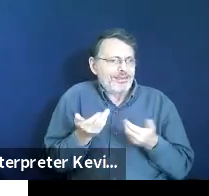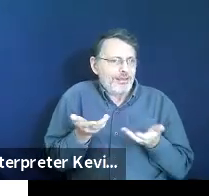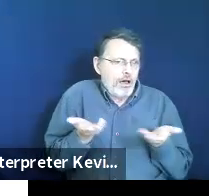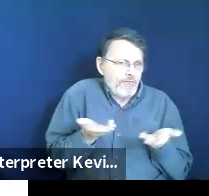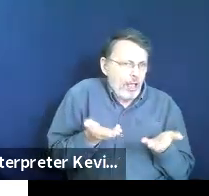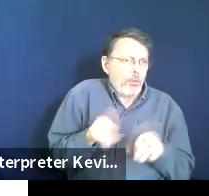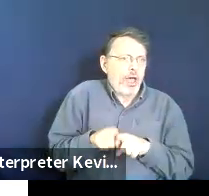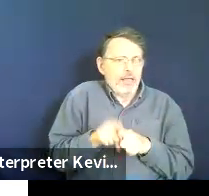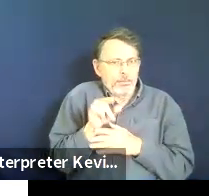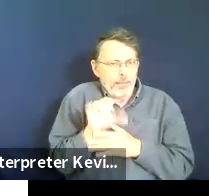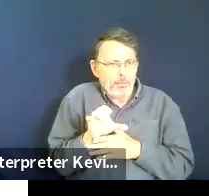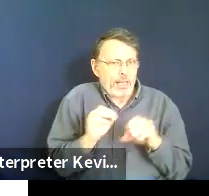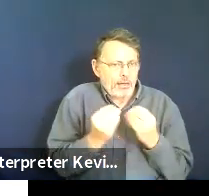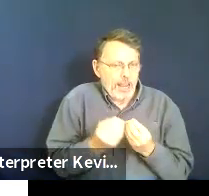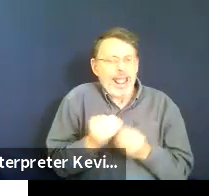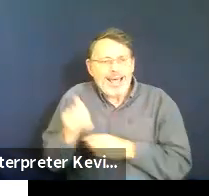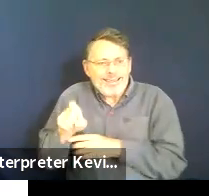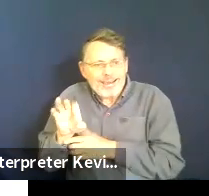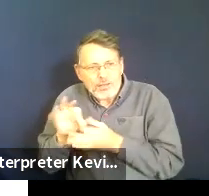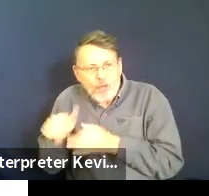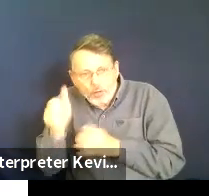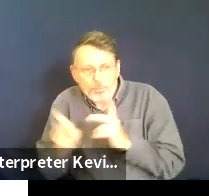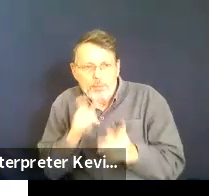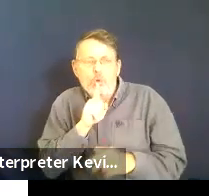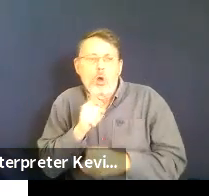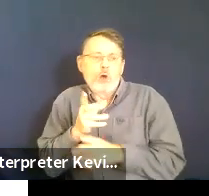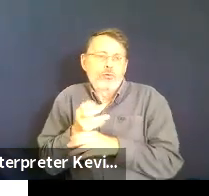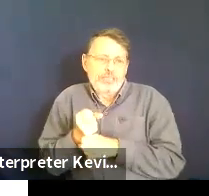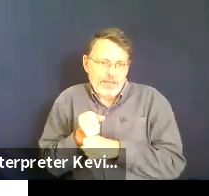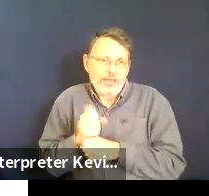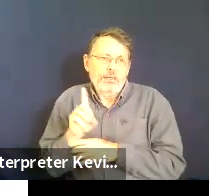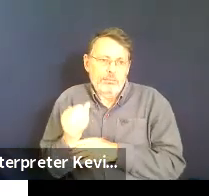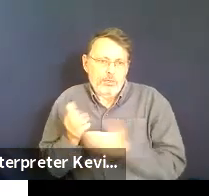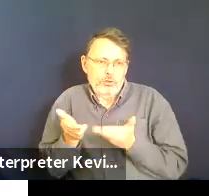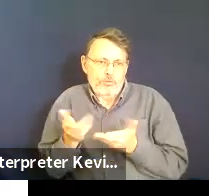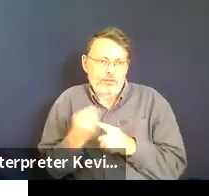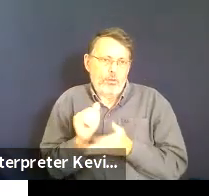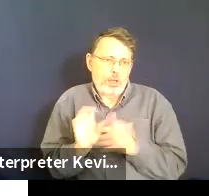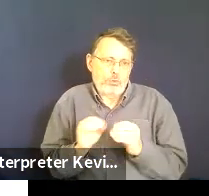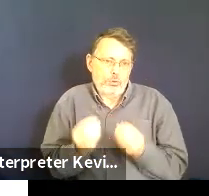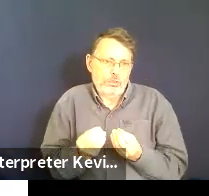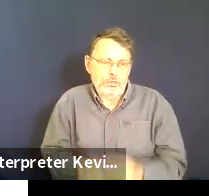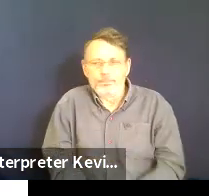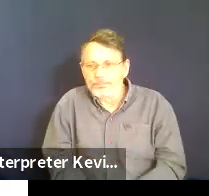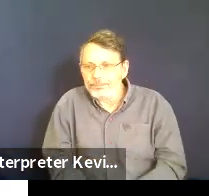and the needs of others who are receiving disability services from the entity. Next slide, please.